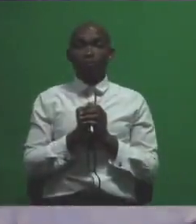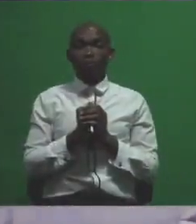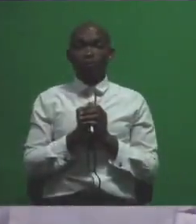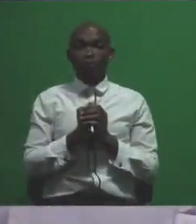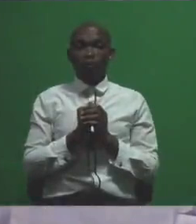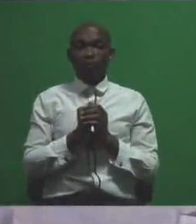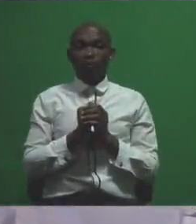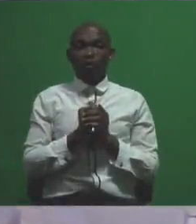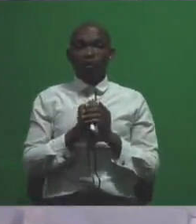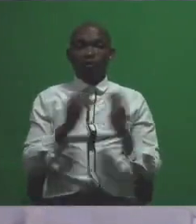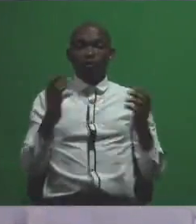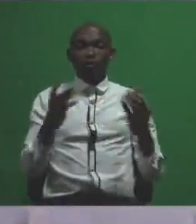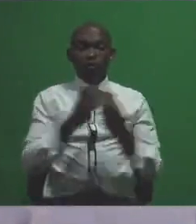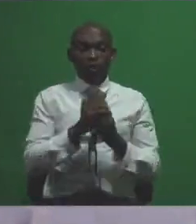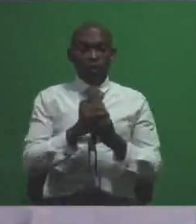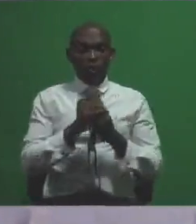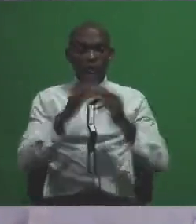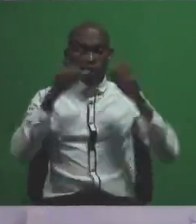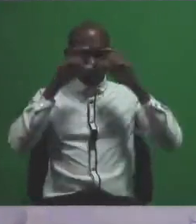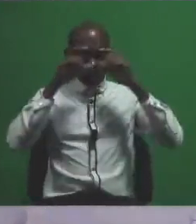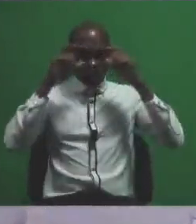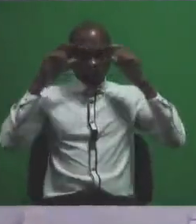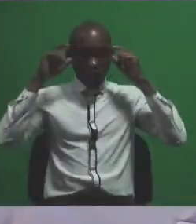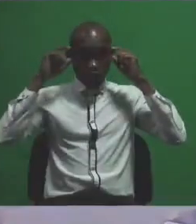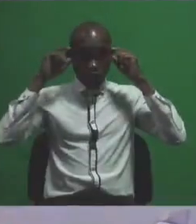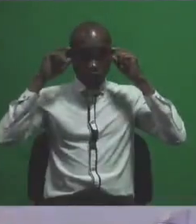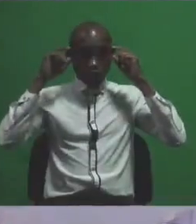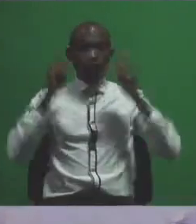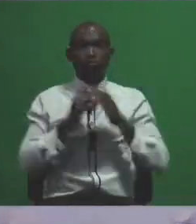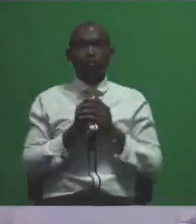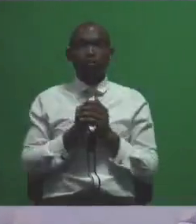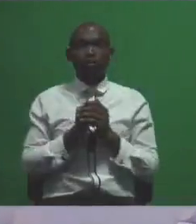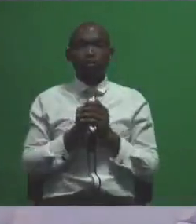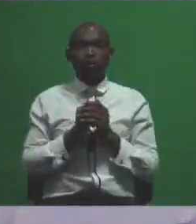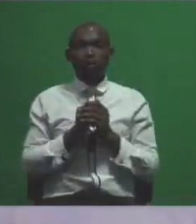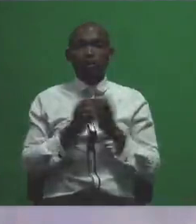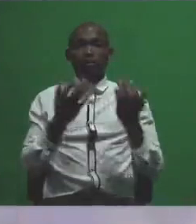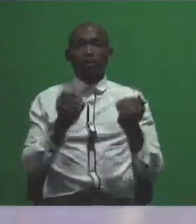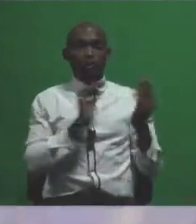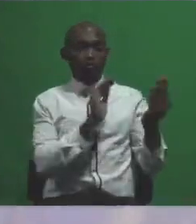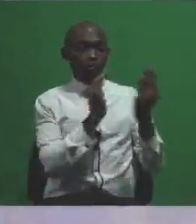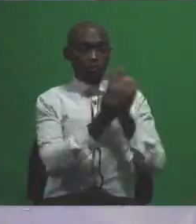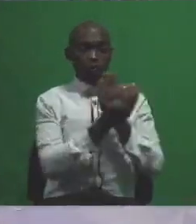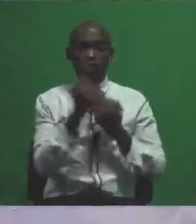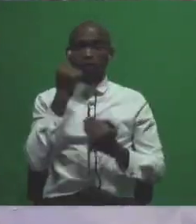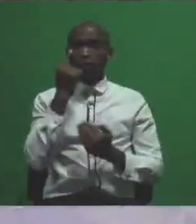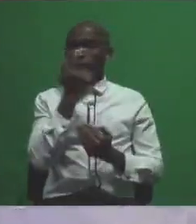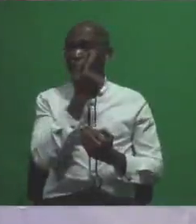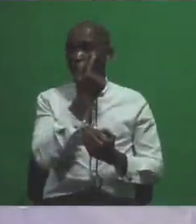It does seem that the thing that we wear to protect our eyes